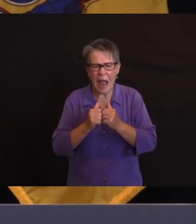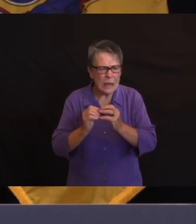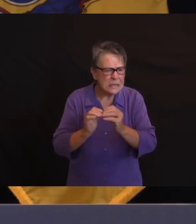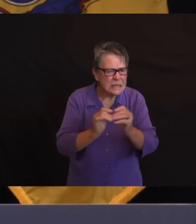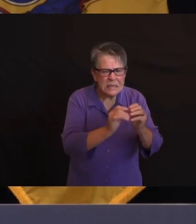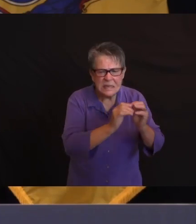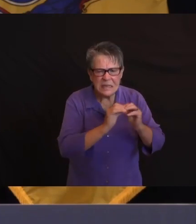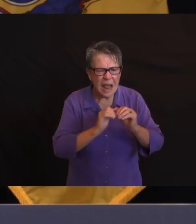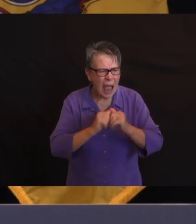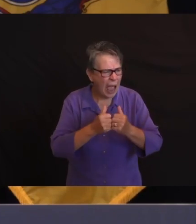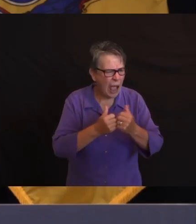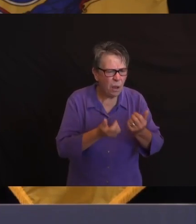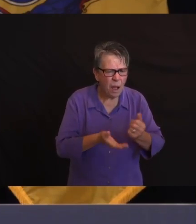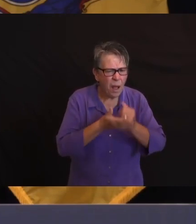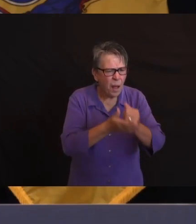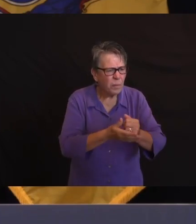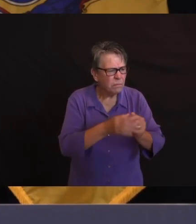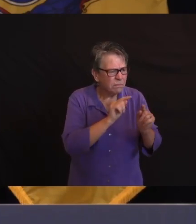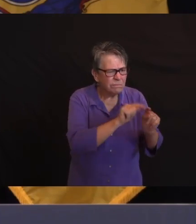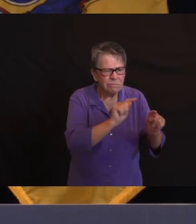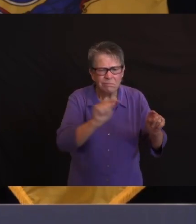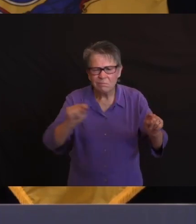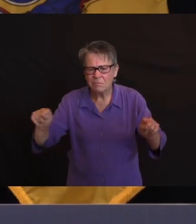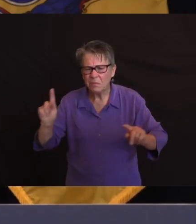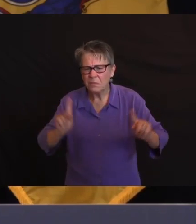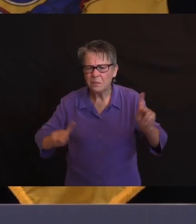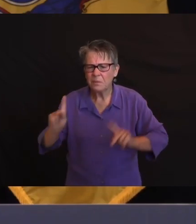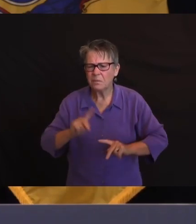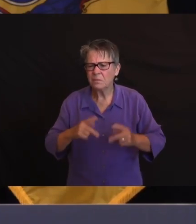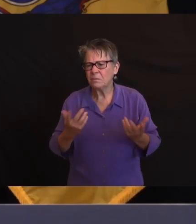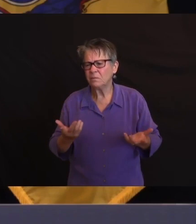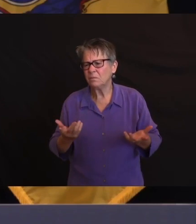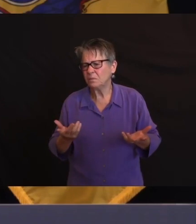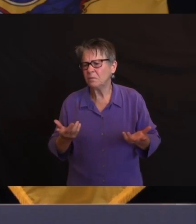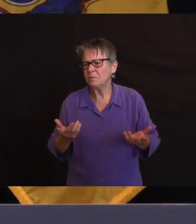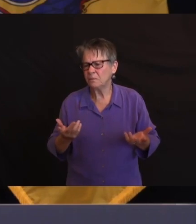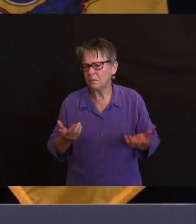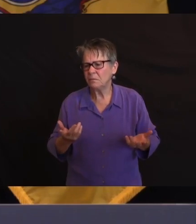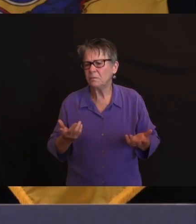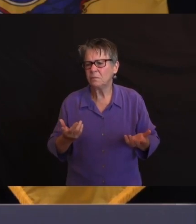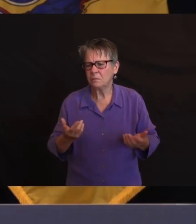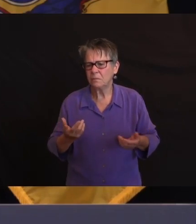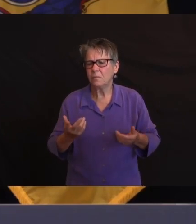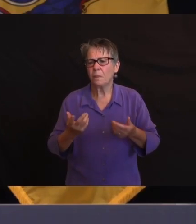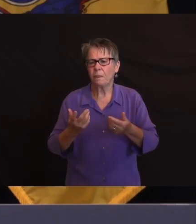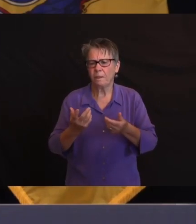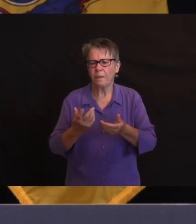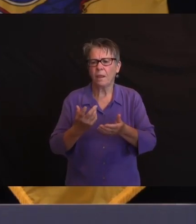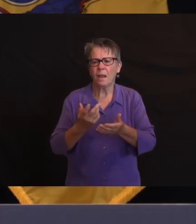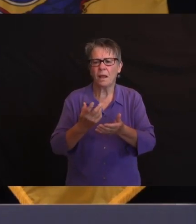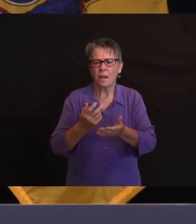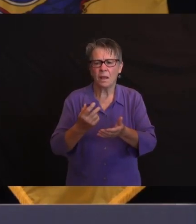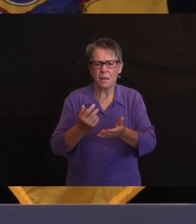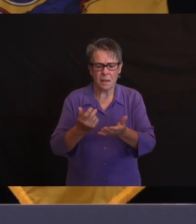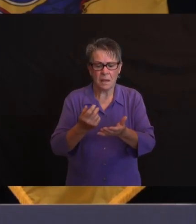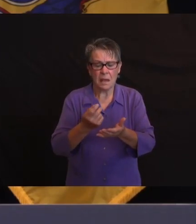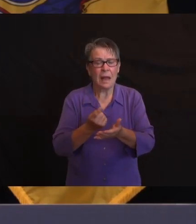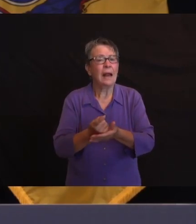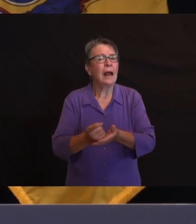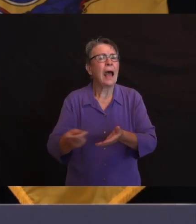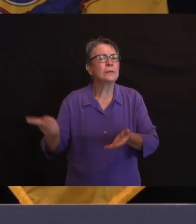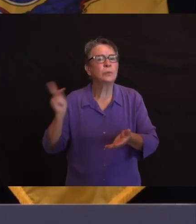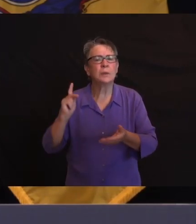used last week a lot, pork, with all due respect, most of these are not. Having said that, last comment, is every one of these